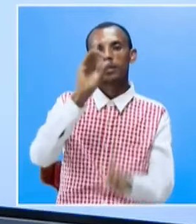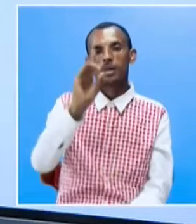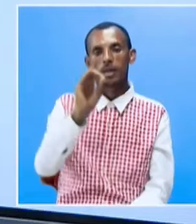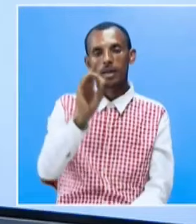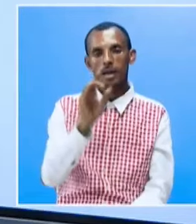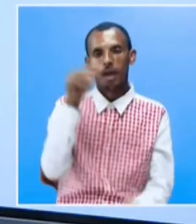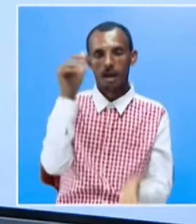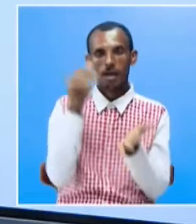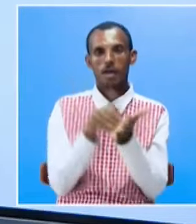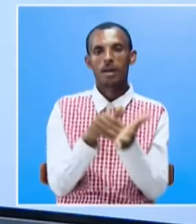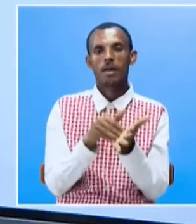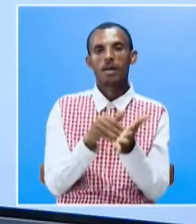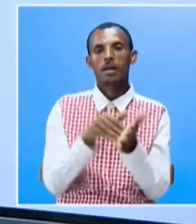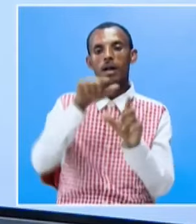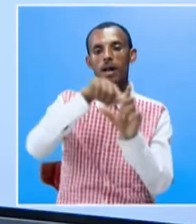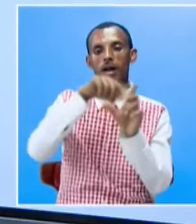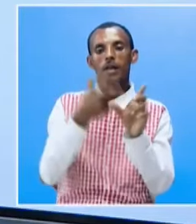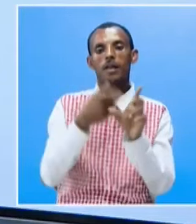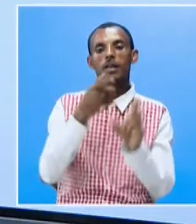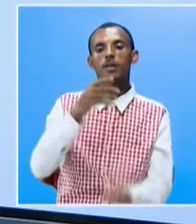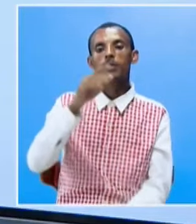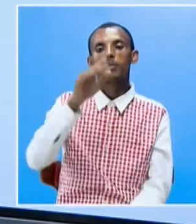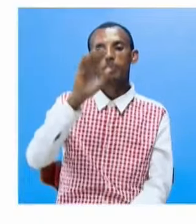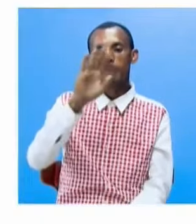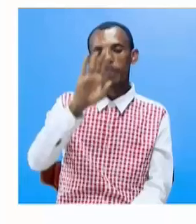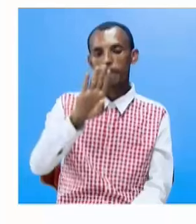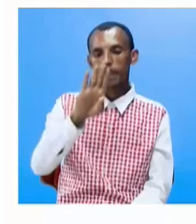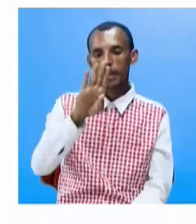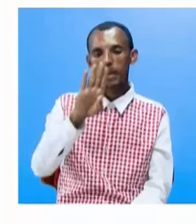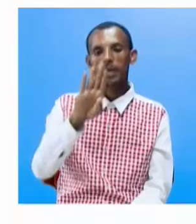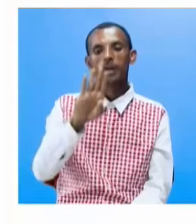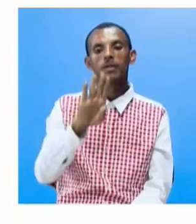Again, angle B here must fit angle